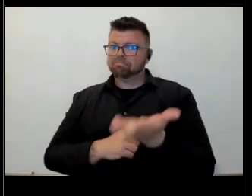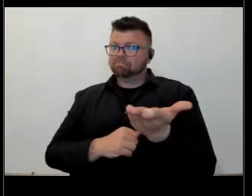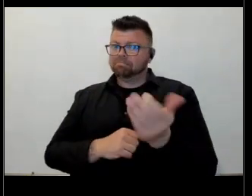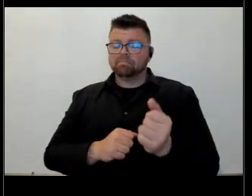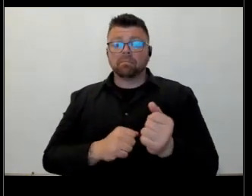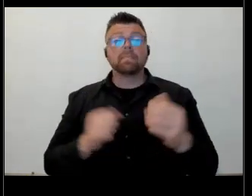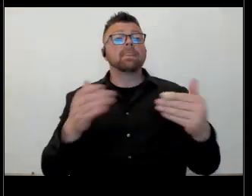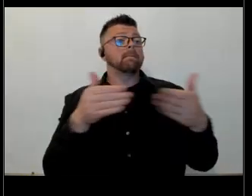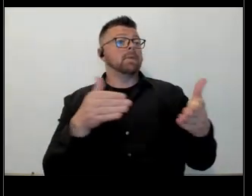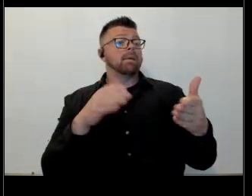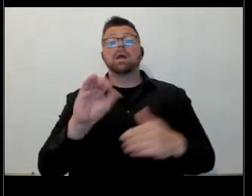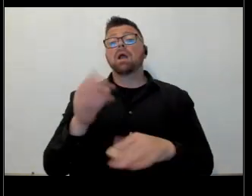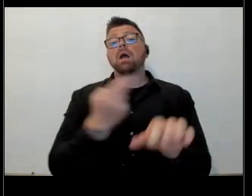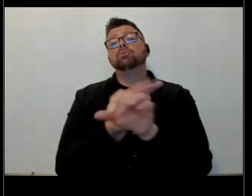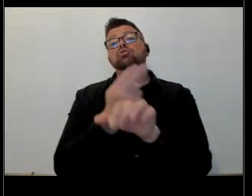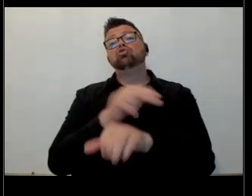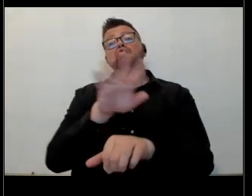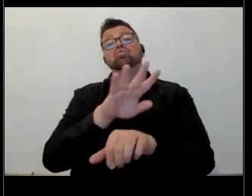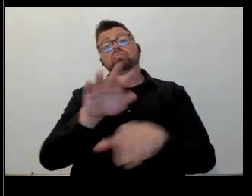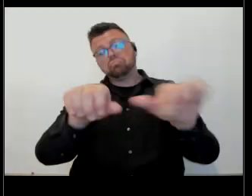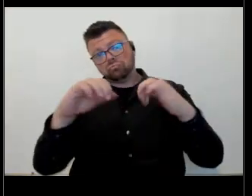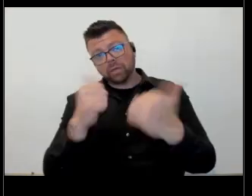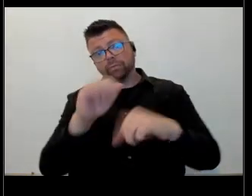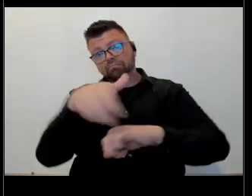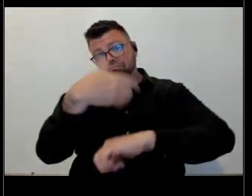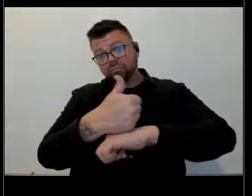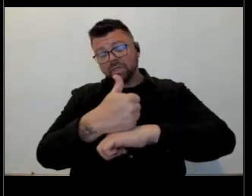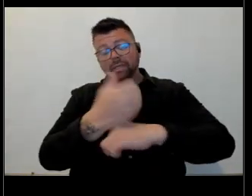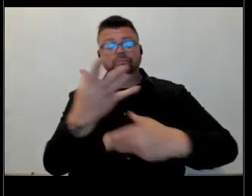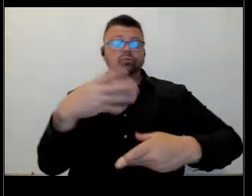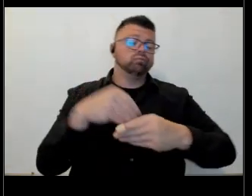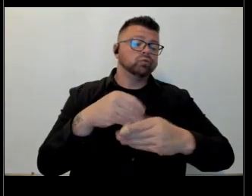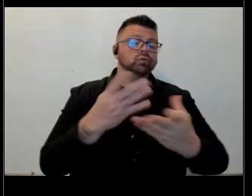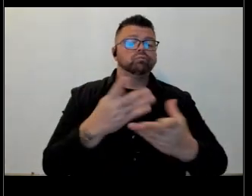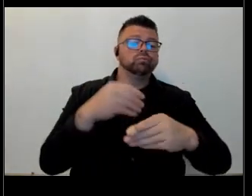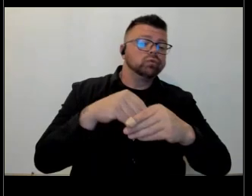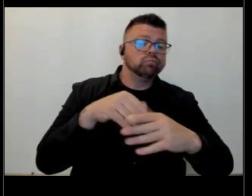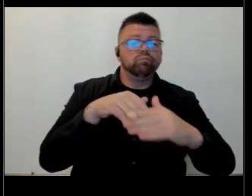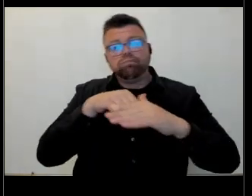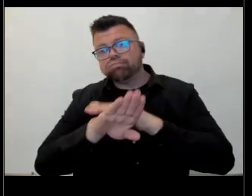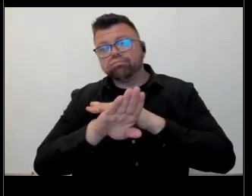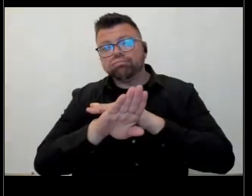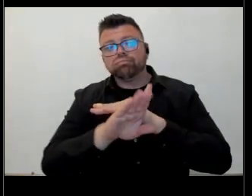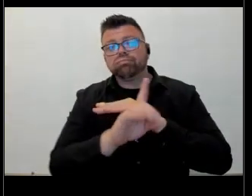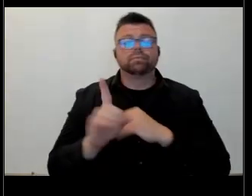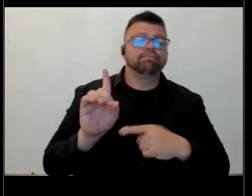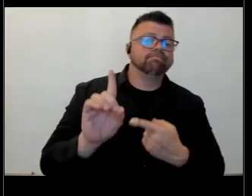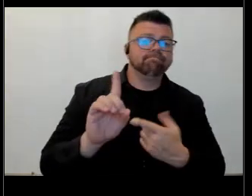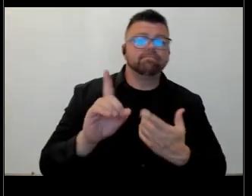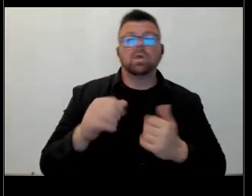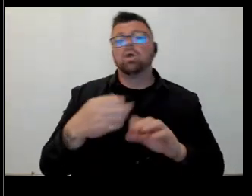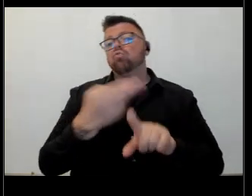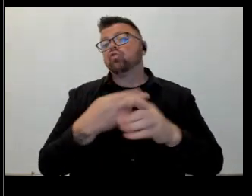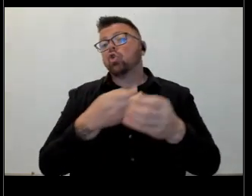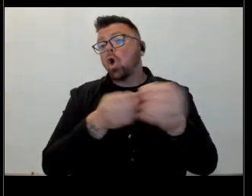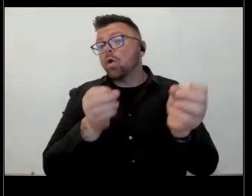Public and common use areas include interior facilities such as rental offices,